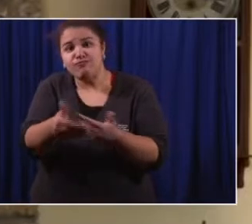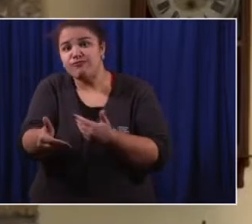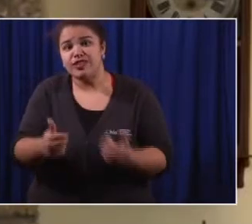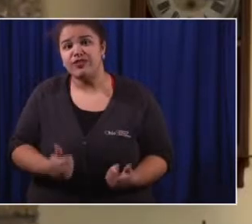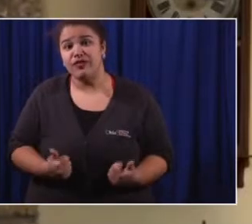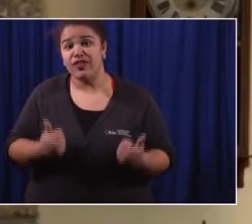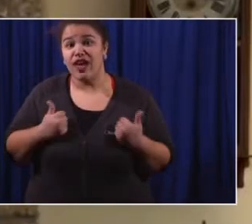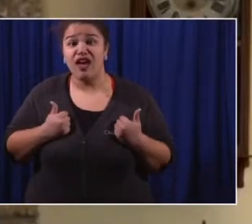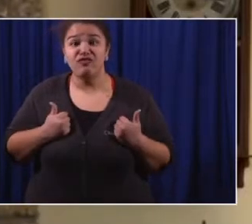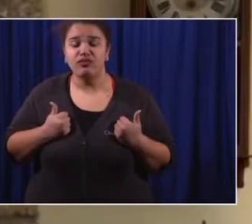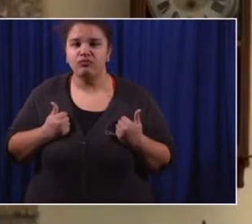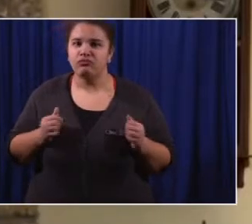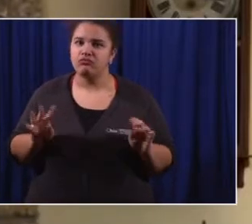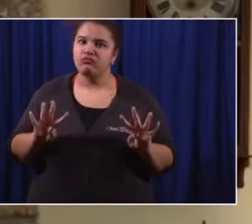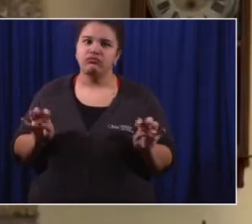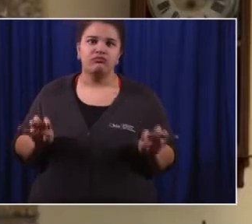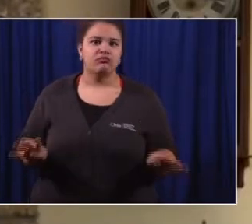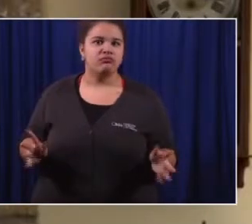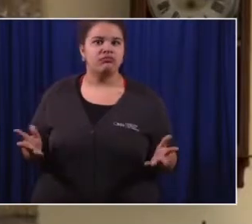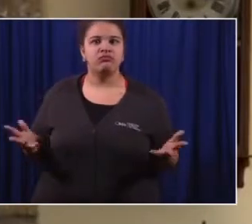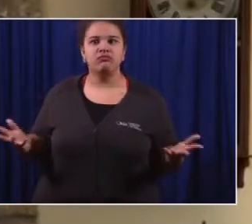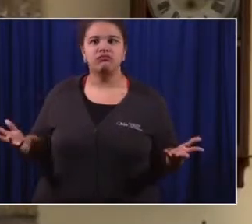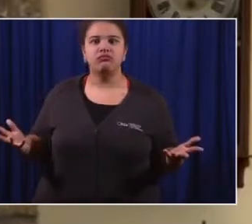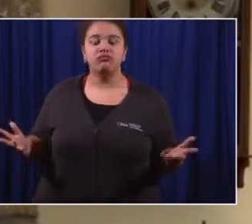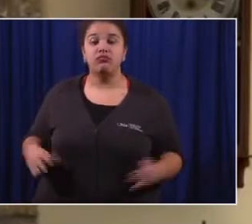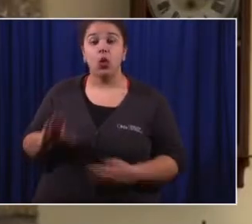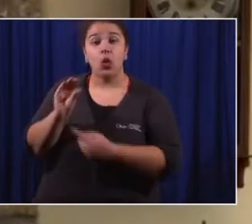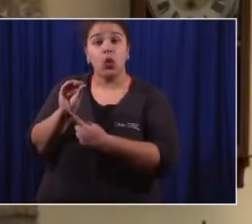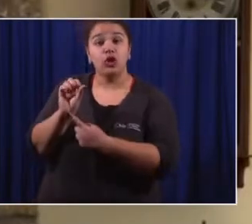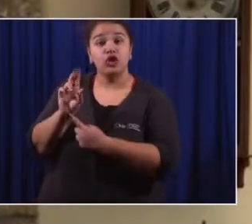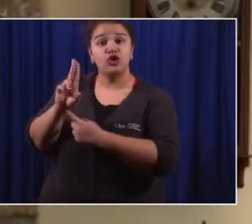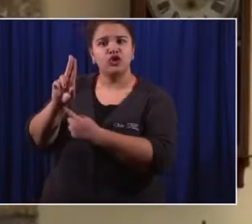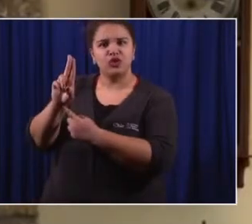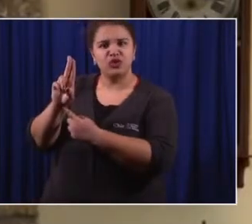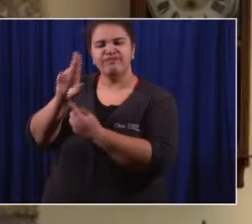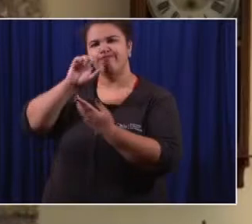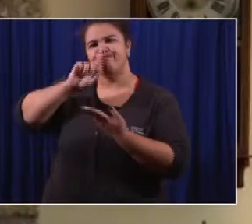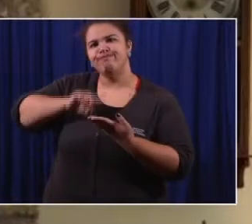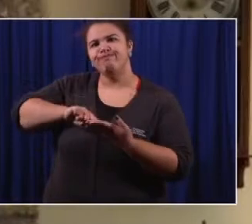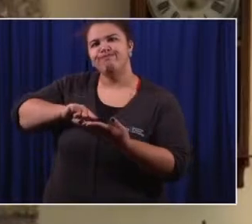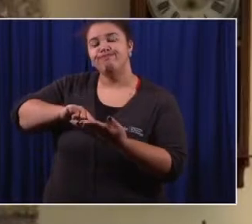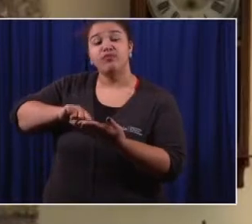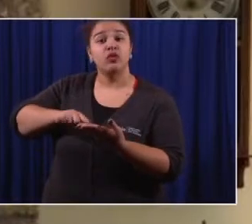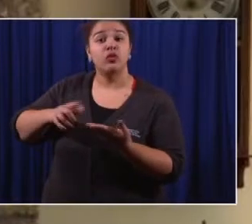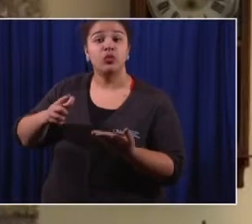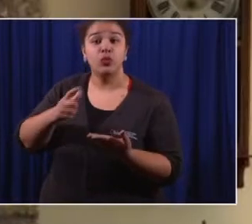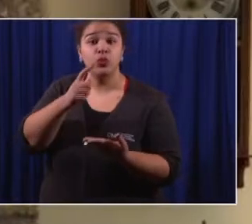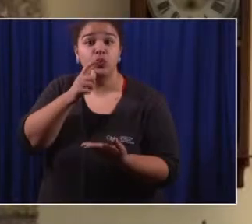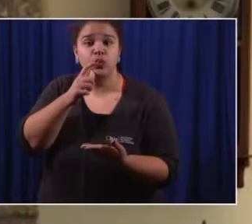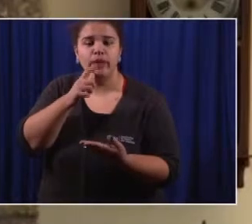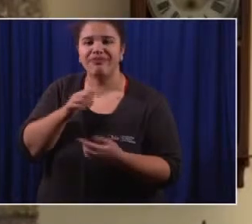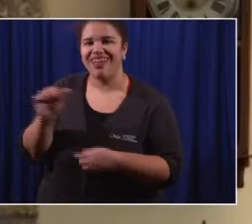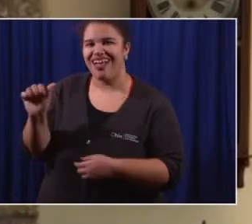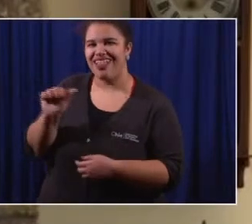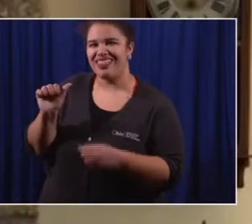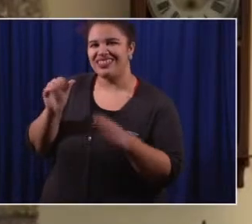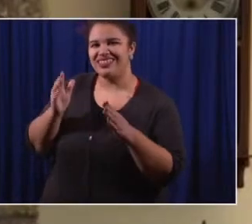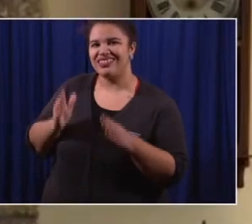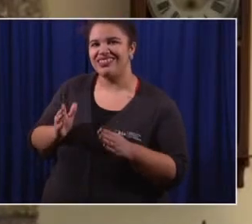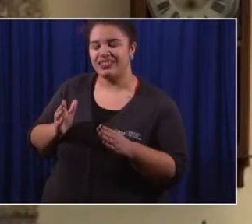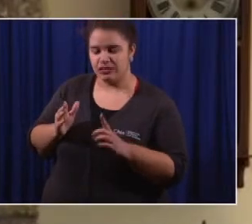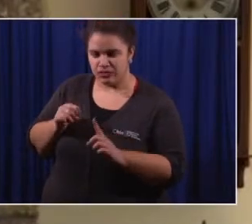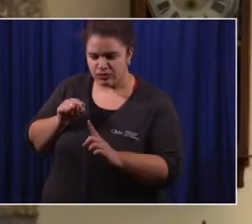Ohio State, and this was a small number of people. But early on in their testing of athletes, what